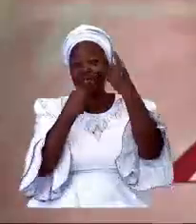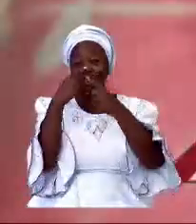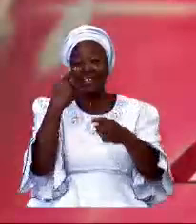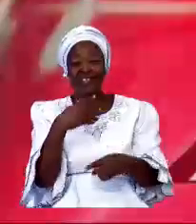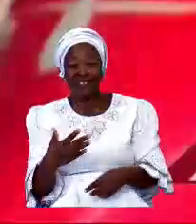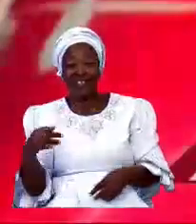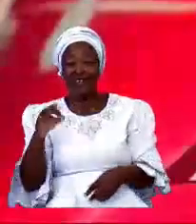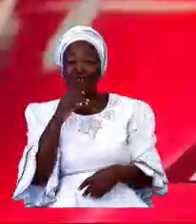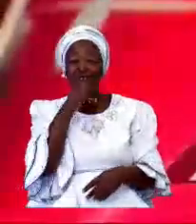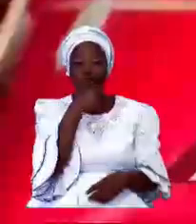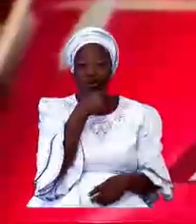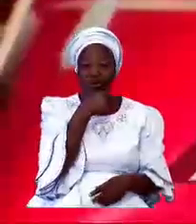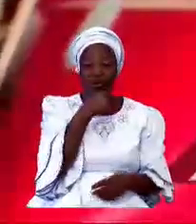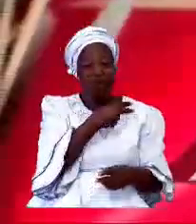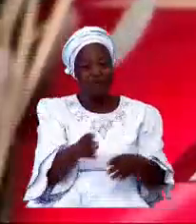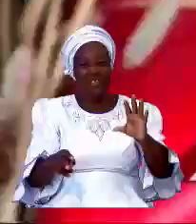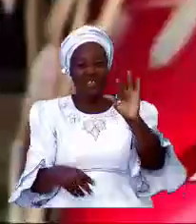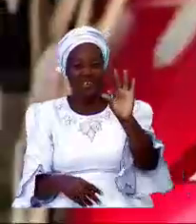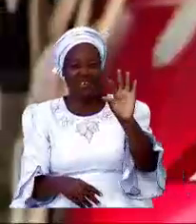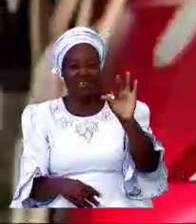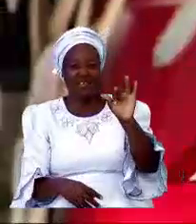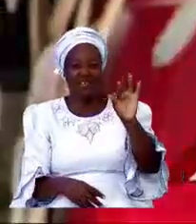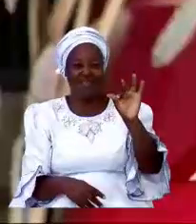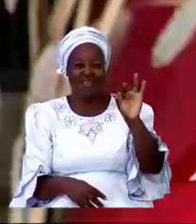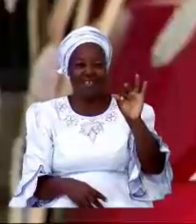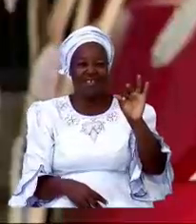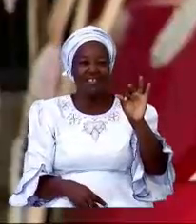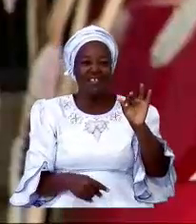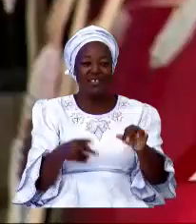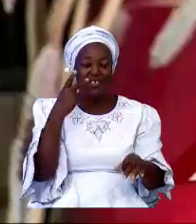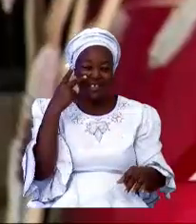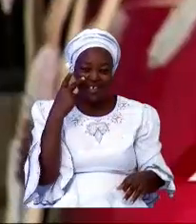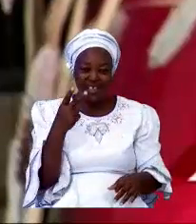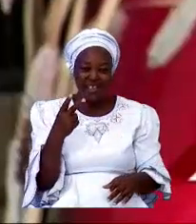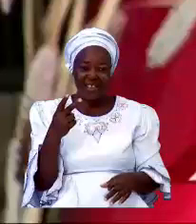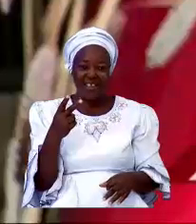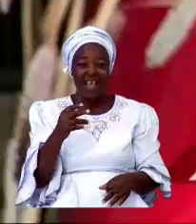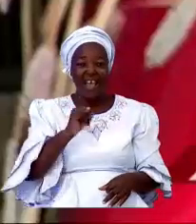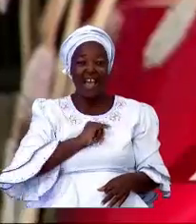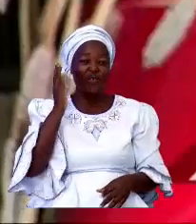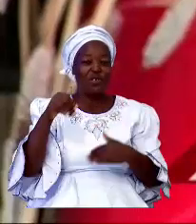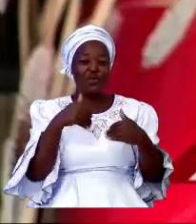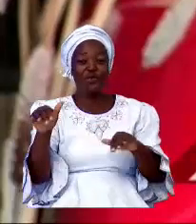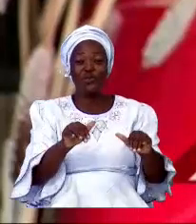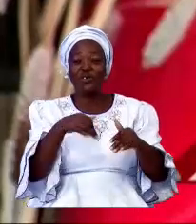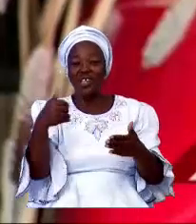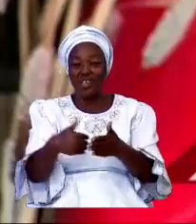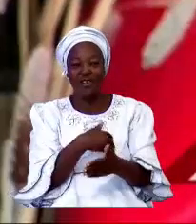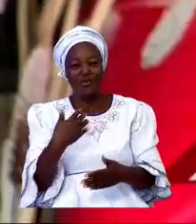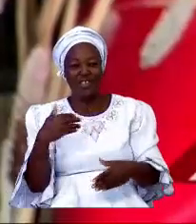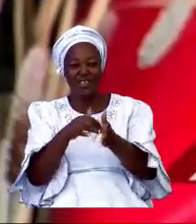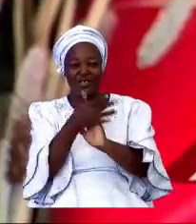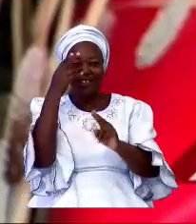things. Now that consider the things of old. Verse 19,